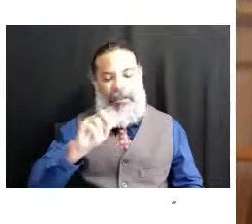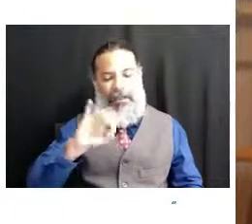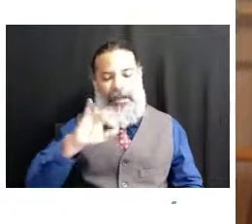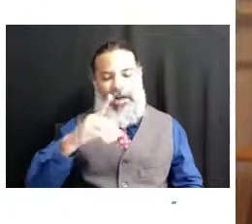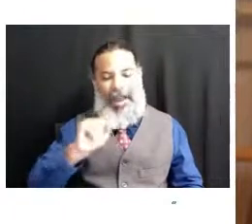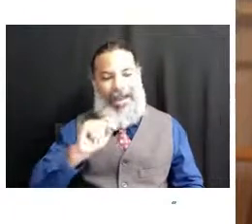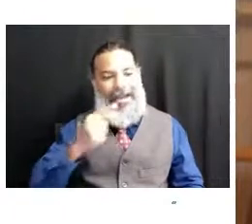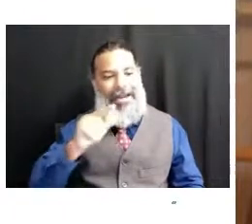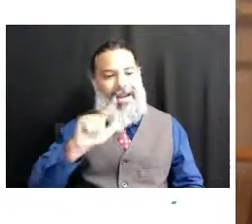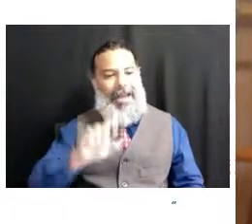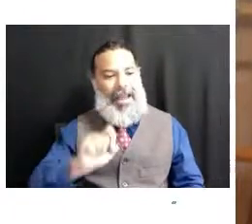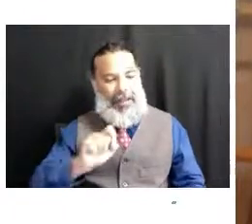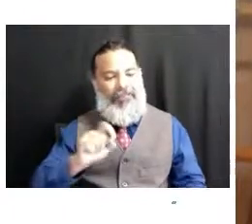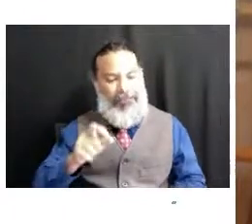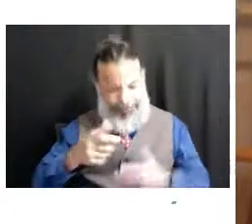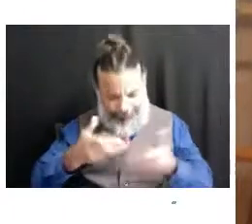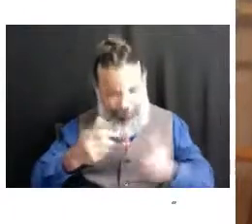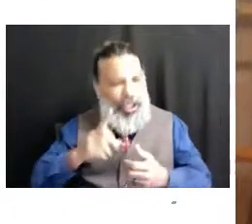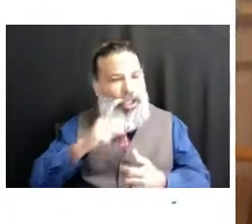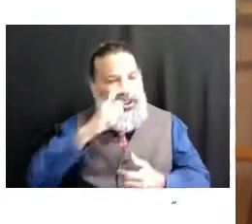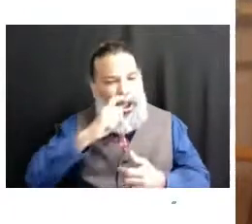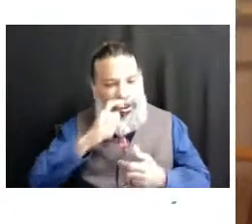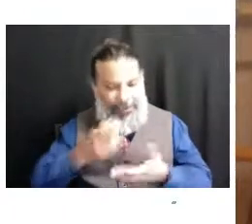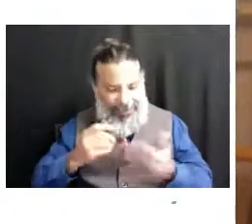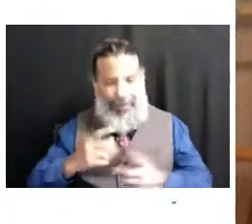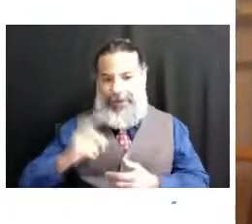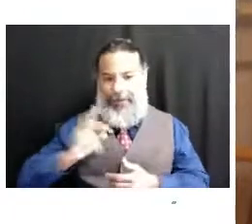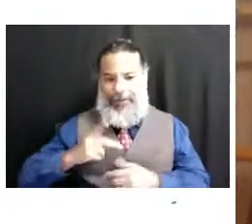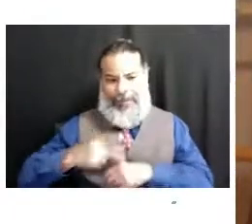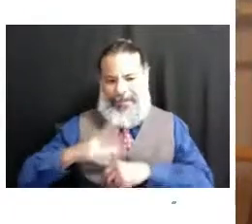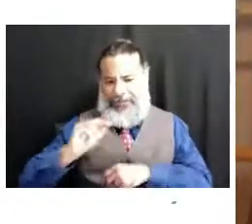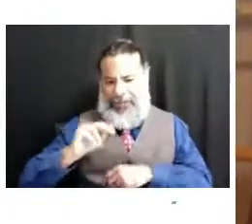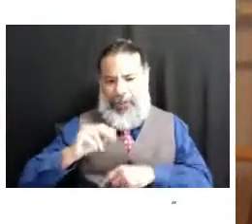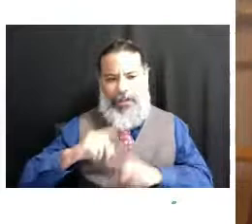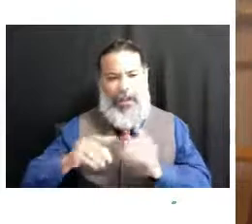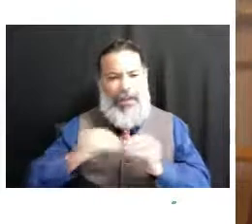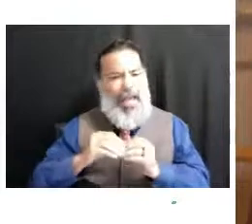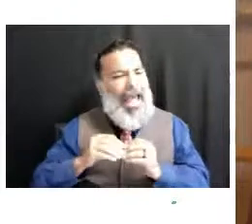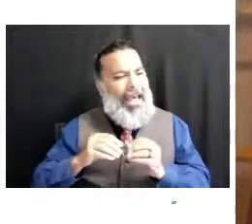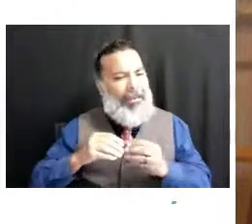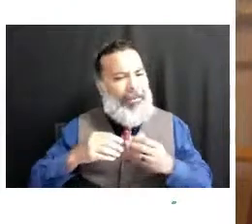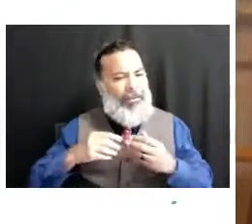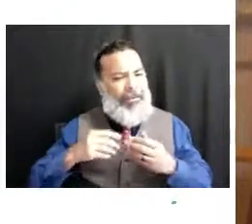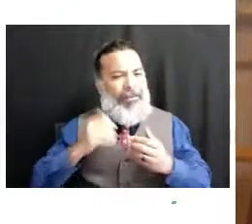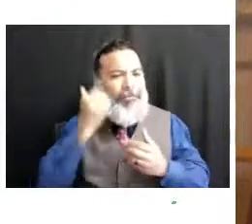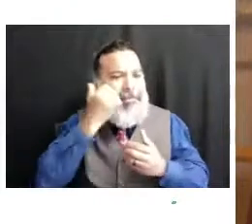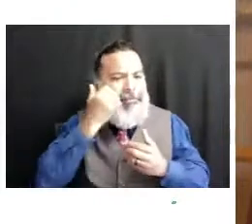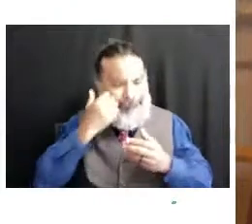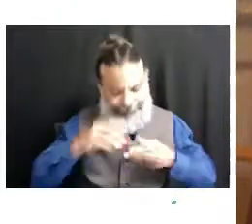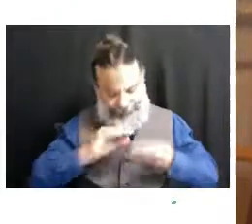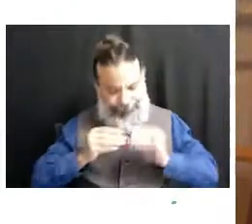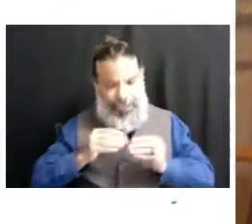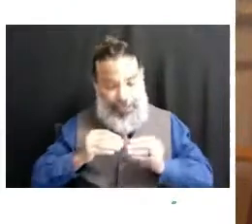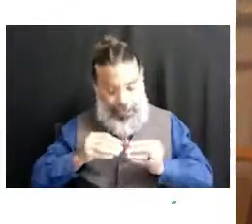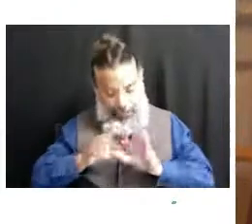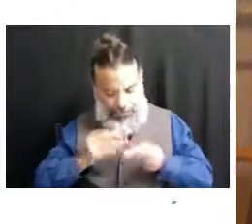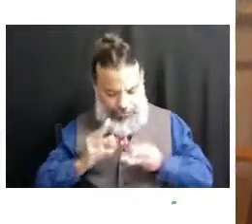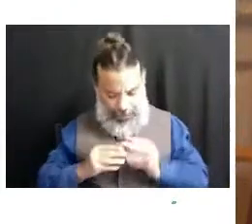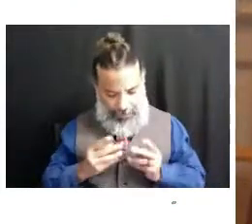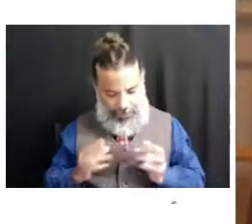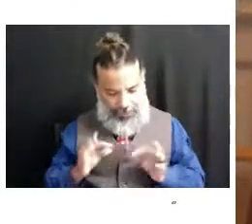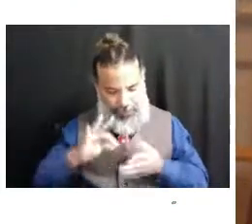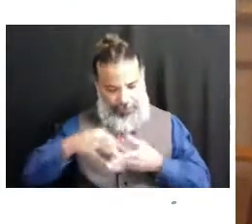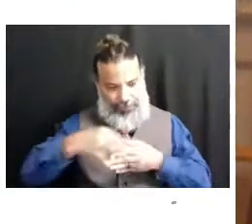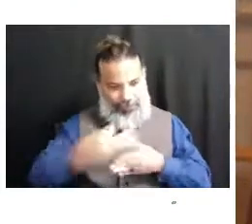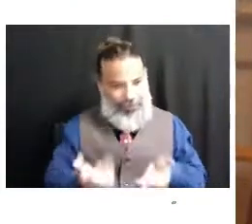her dolls. Dolls weren't plastic then, they were made of material. And then she would sew them back